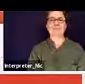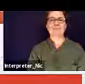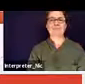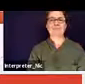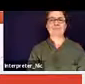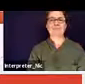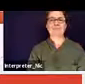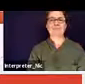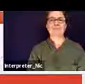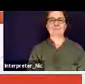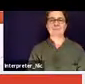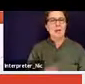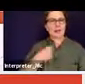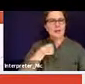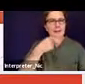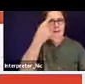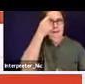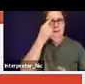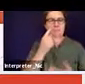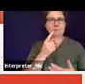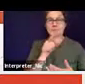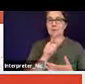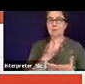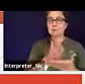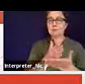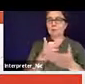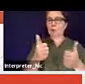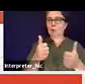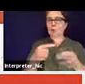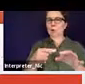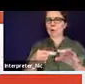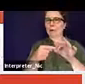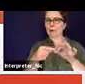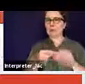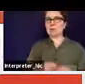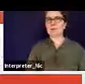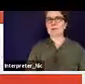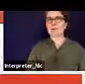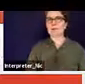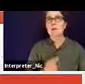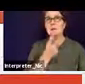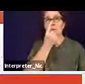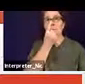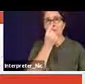I think it's about a really good question. I think it's about perhaps